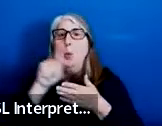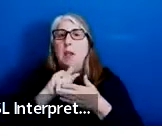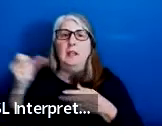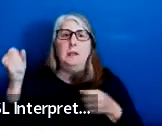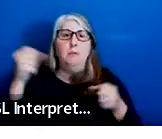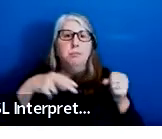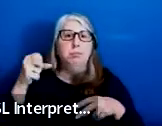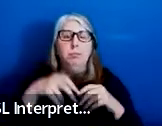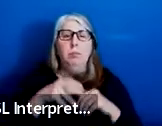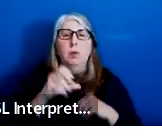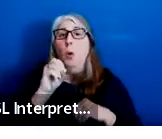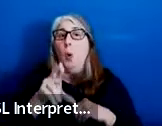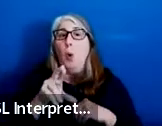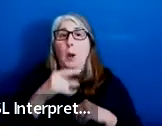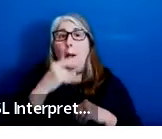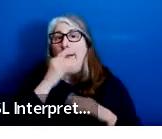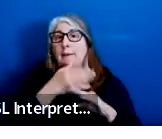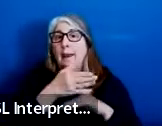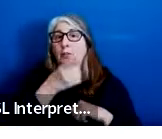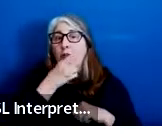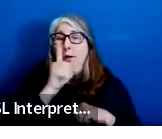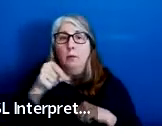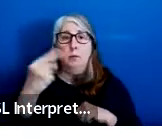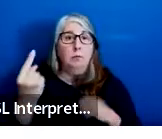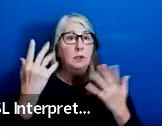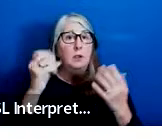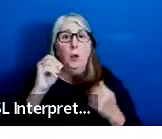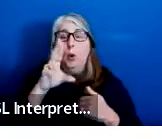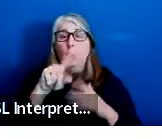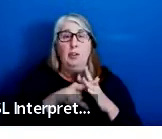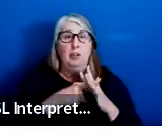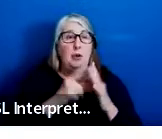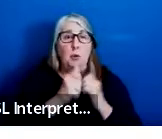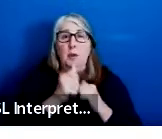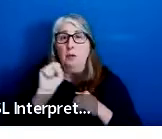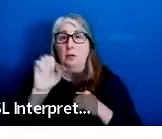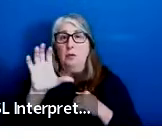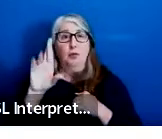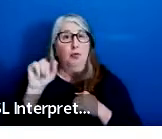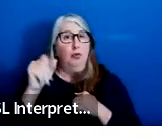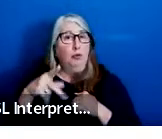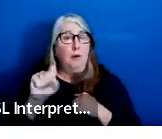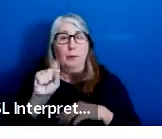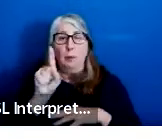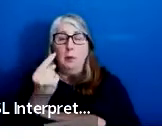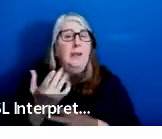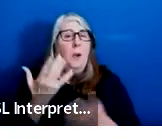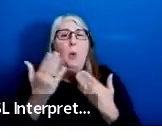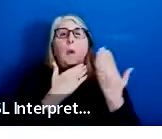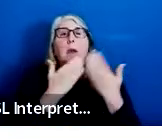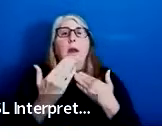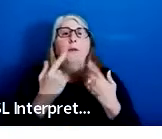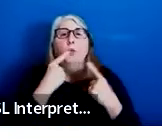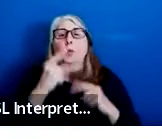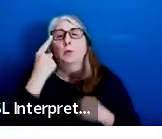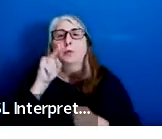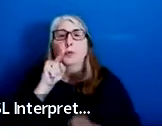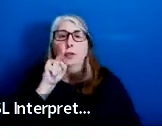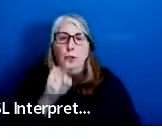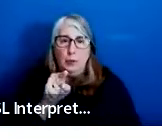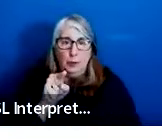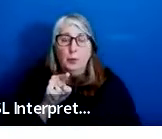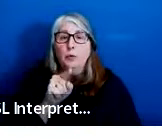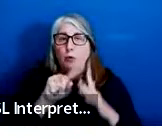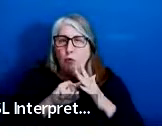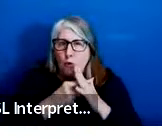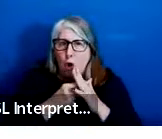just want to do the kids after dinner, or you just might want to do just the scraps. Whatever it takes for you to start to do this, be